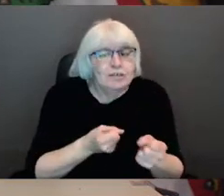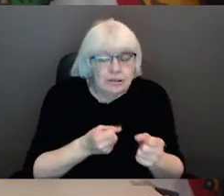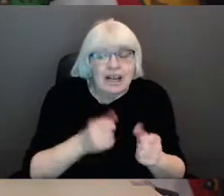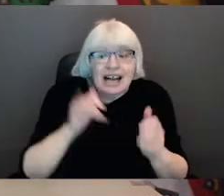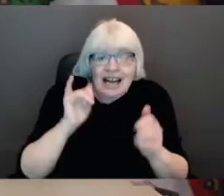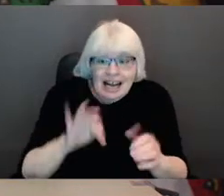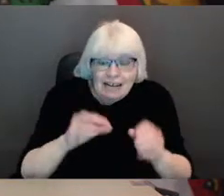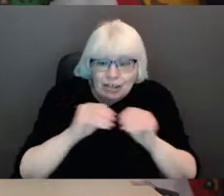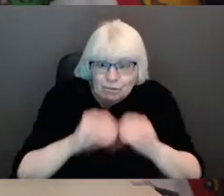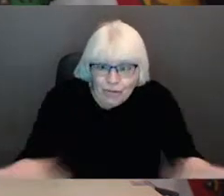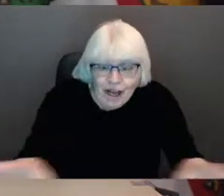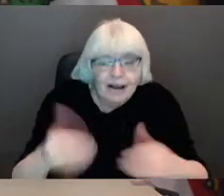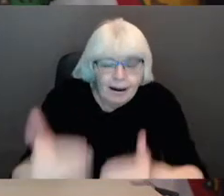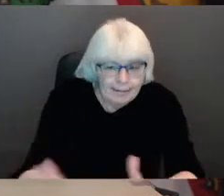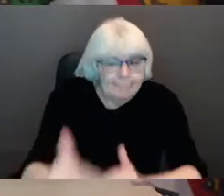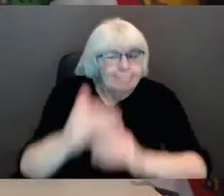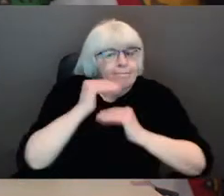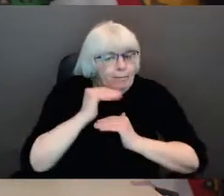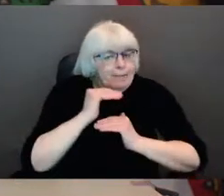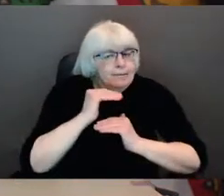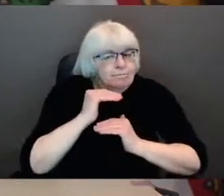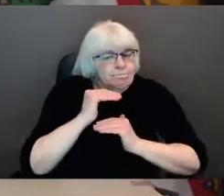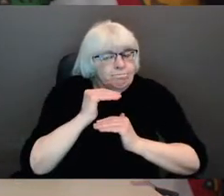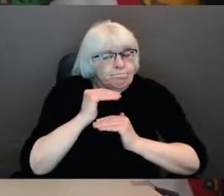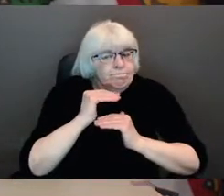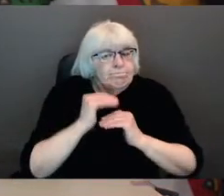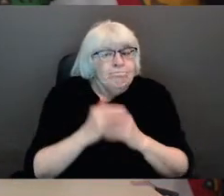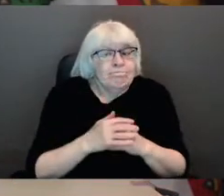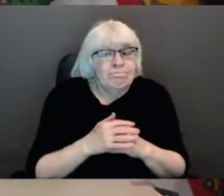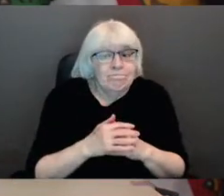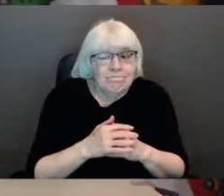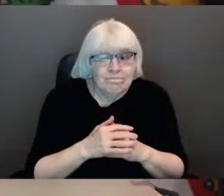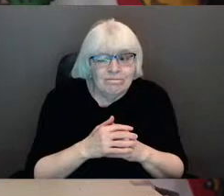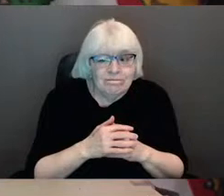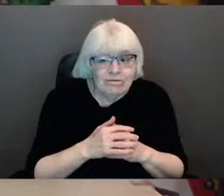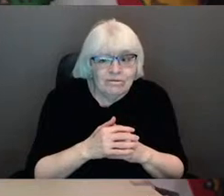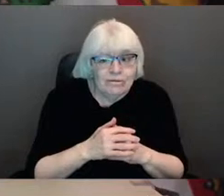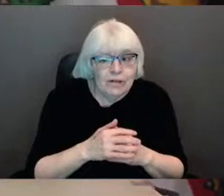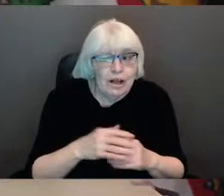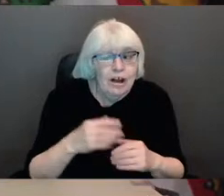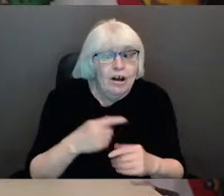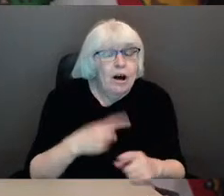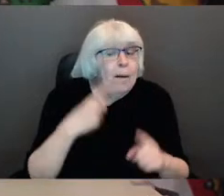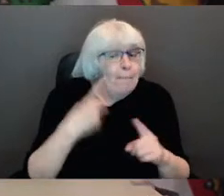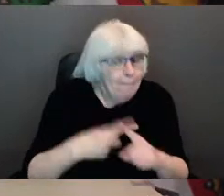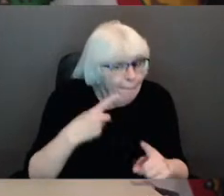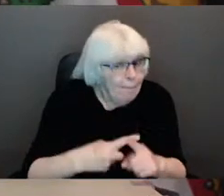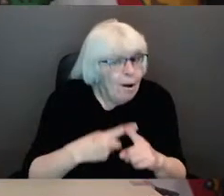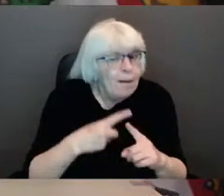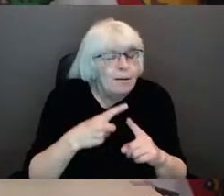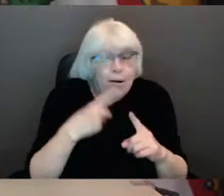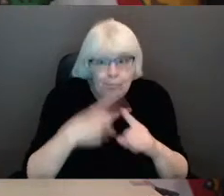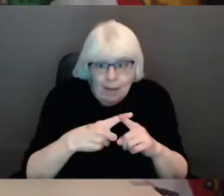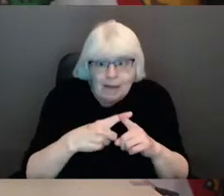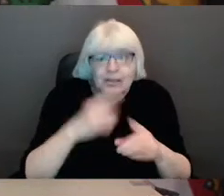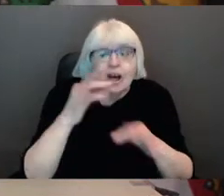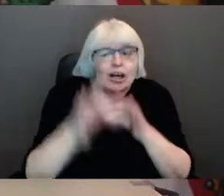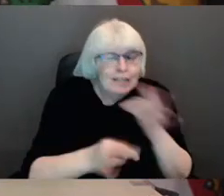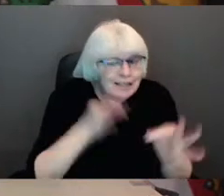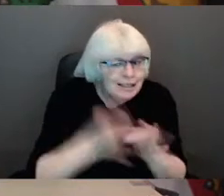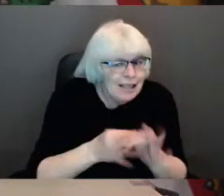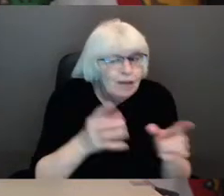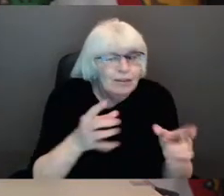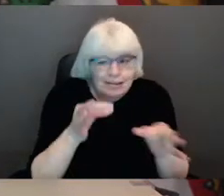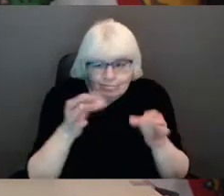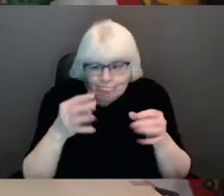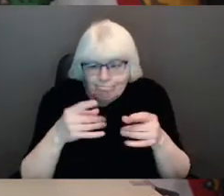the things that we are doing with regular testing, with additional measures in our classroom, masking and cohorting and contact